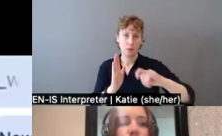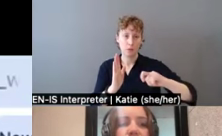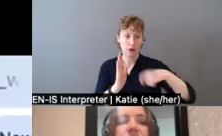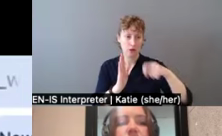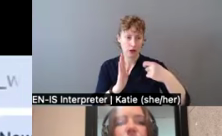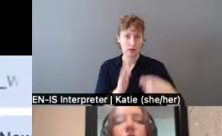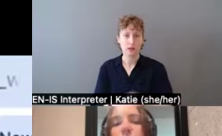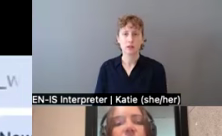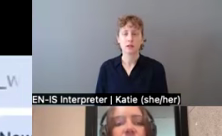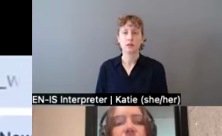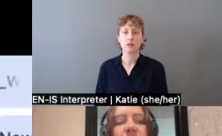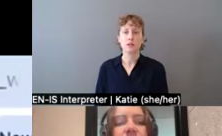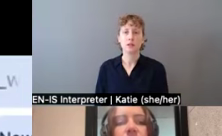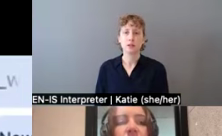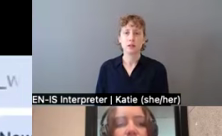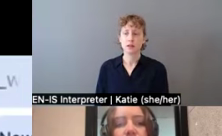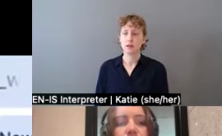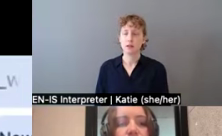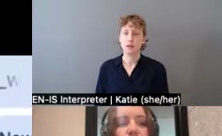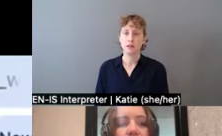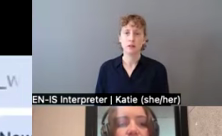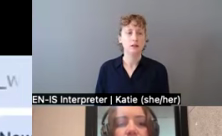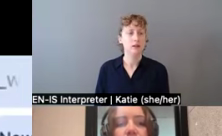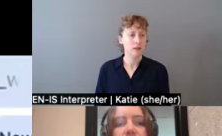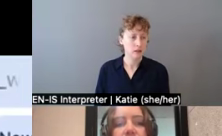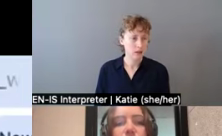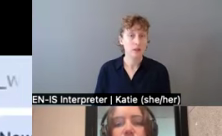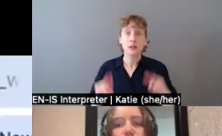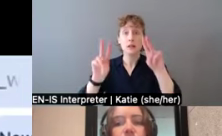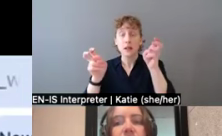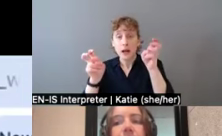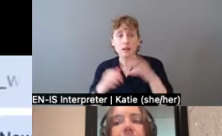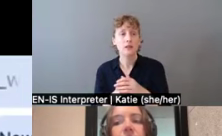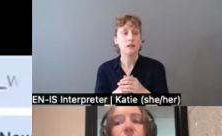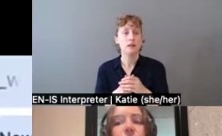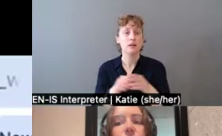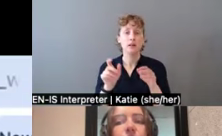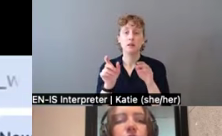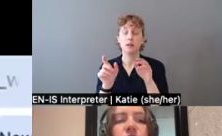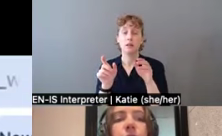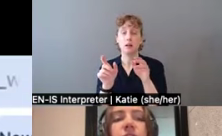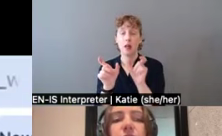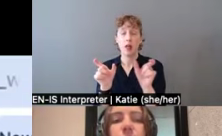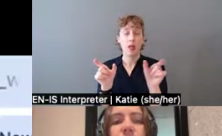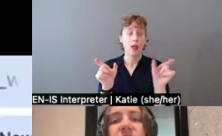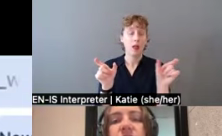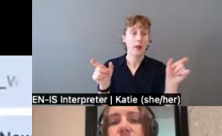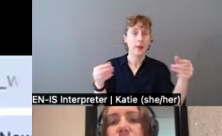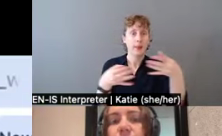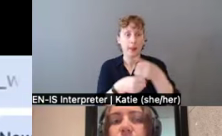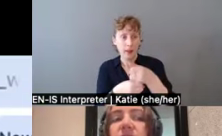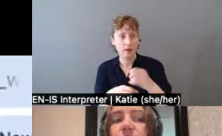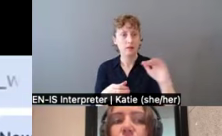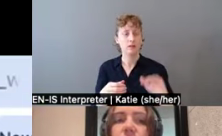So for this, so you can write the title, acronym if you have one, and then a summary. So for the summary of your project,